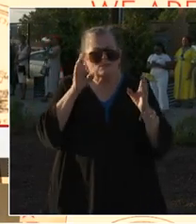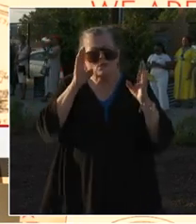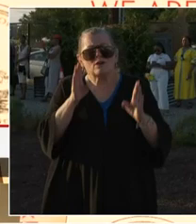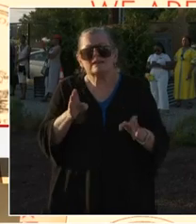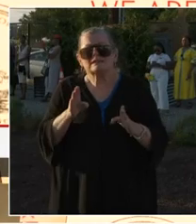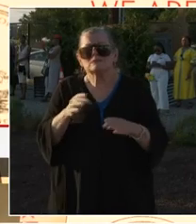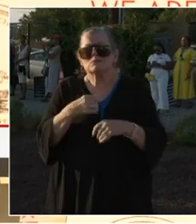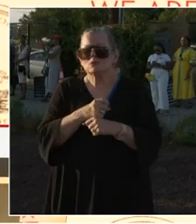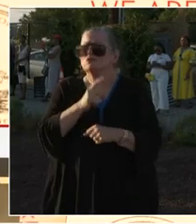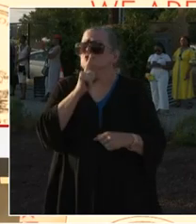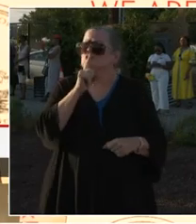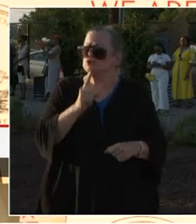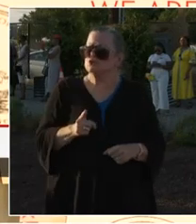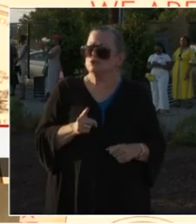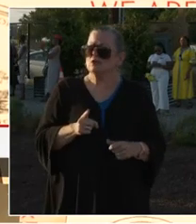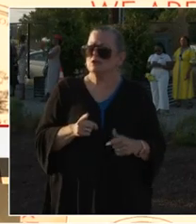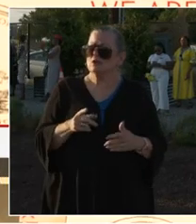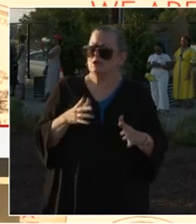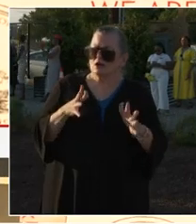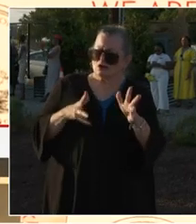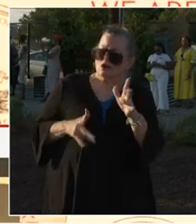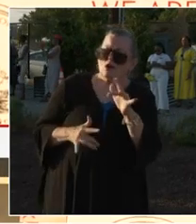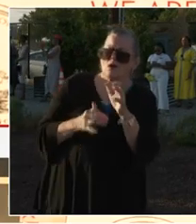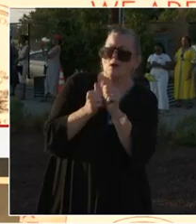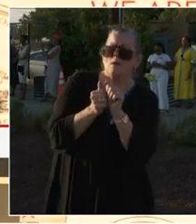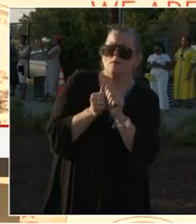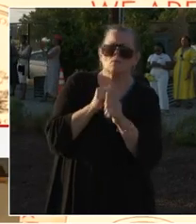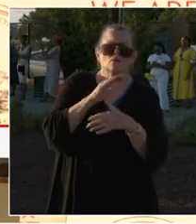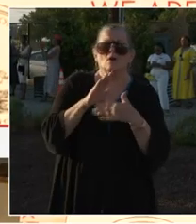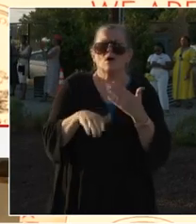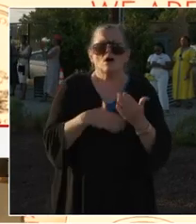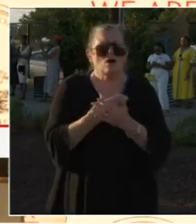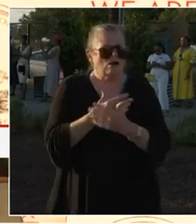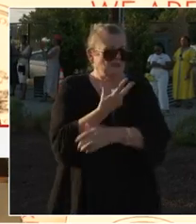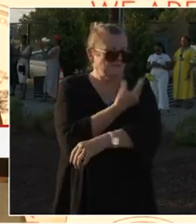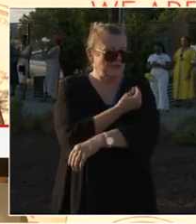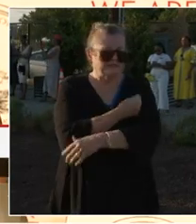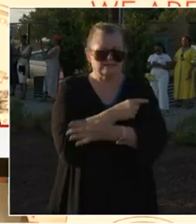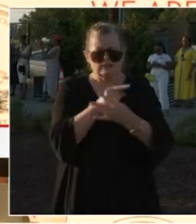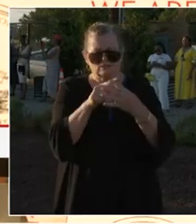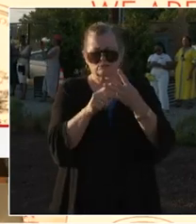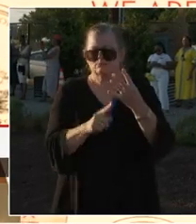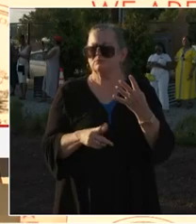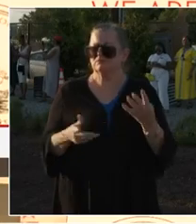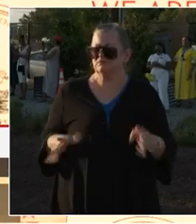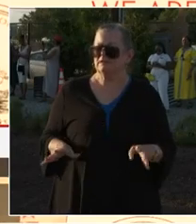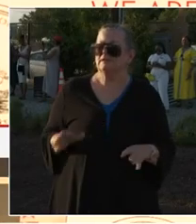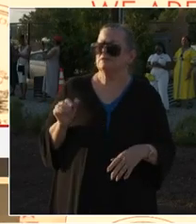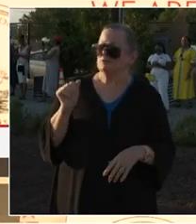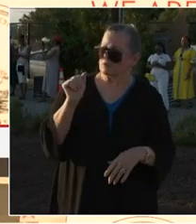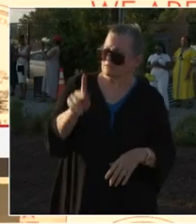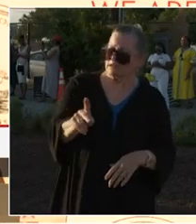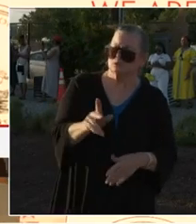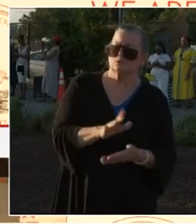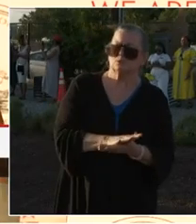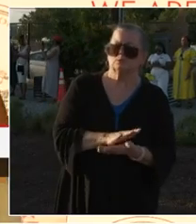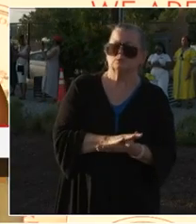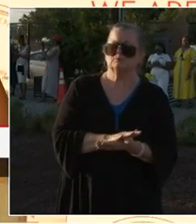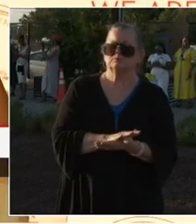up with our childhood vaccinations and we can get our kids back to where they need to be. So just 2